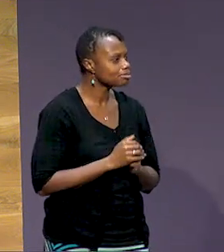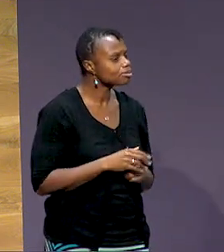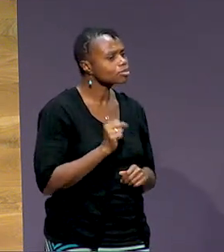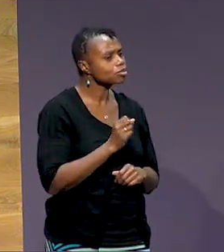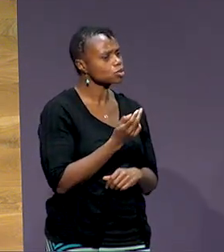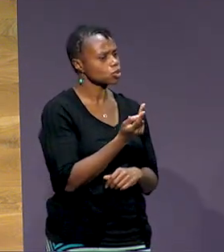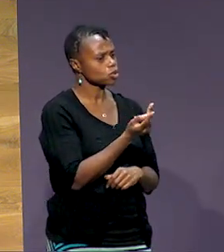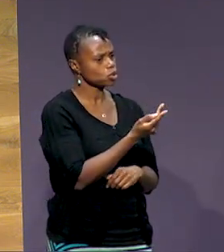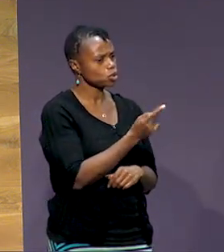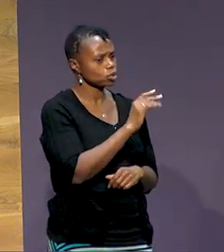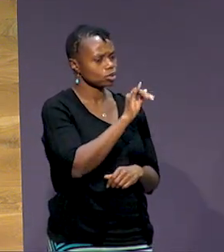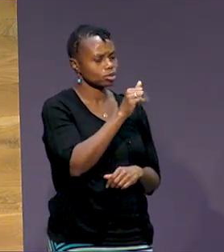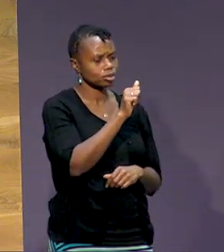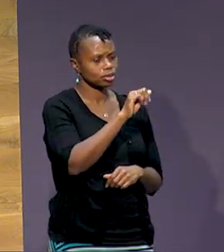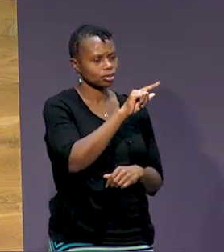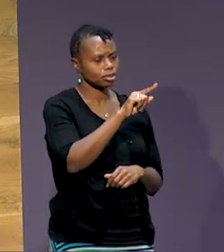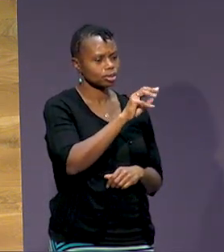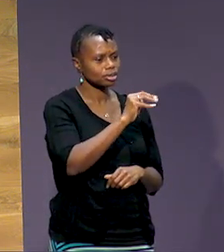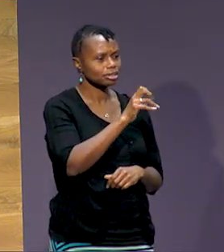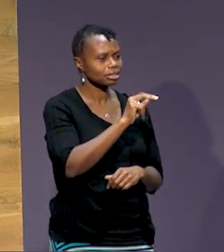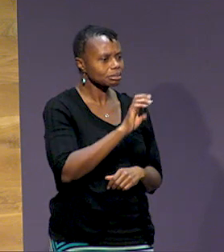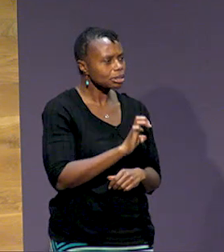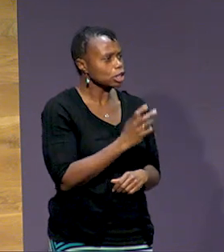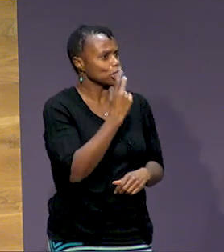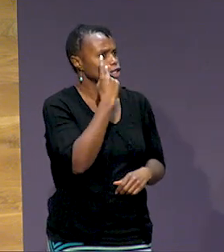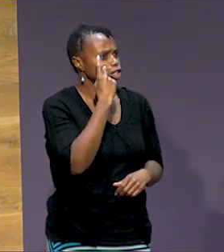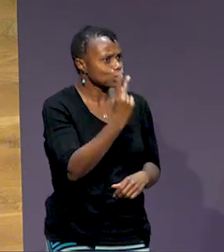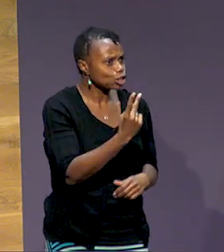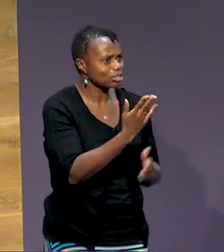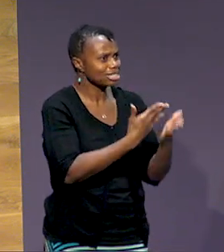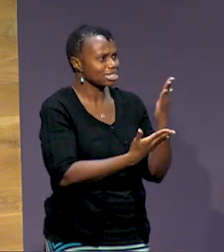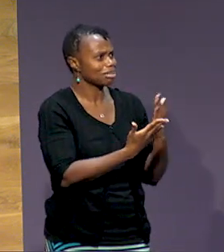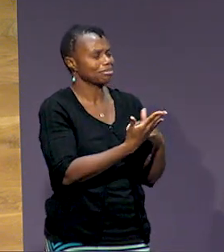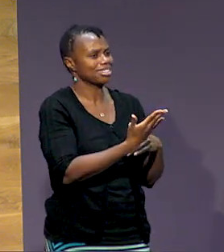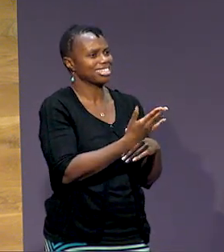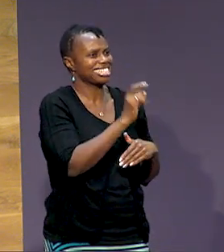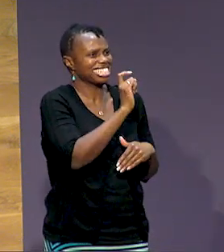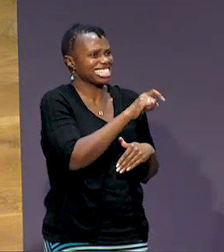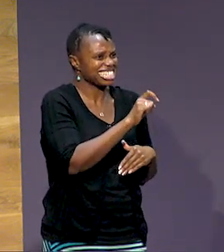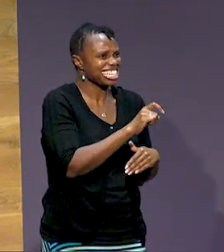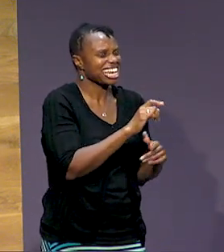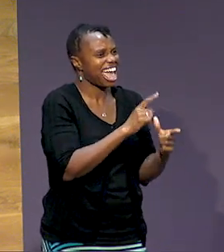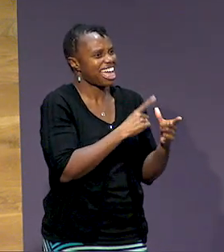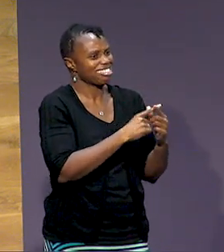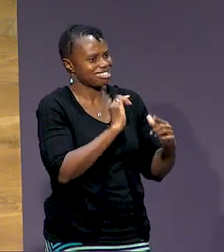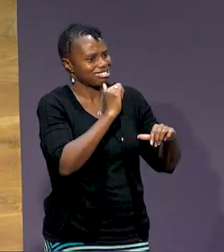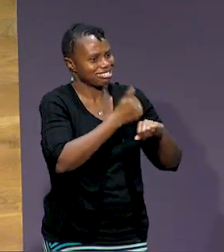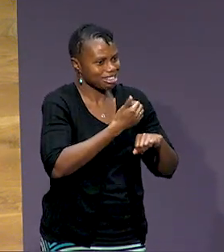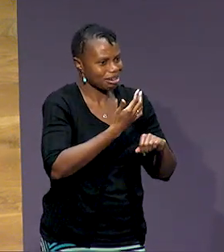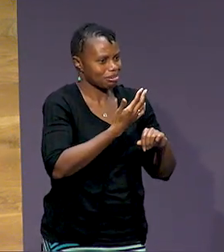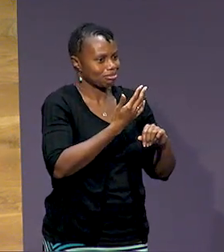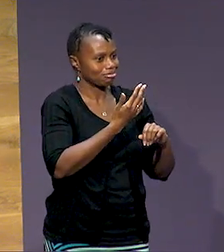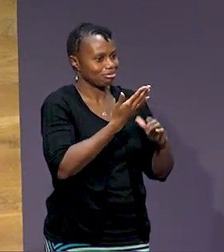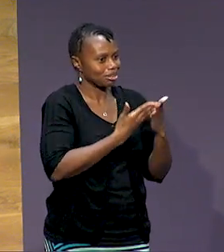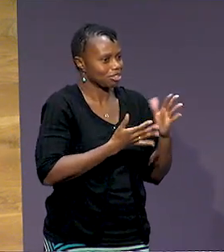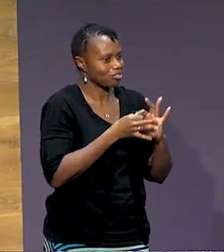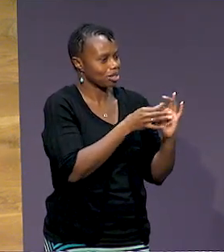Jazmine saw a need in the market and saw some skills that you had and met it. Great, thanks. Kelsey.